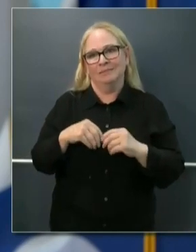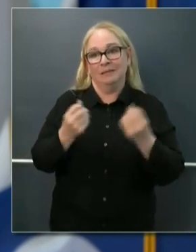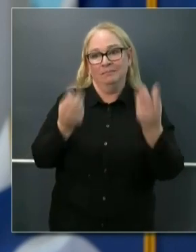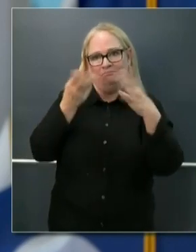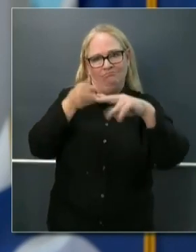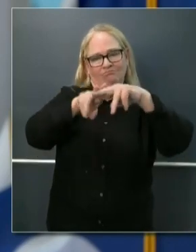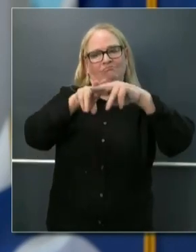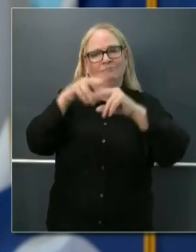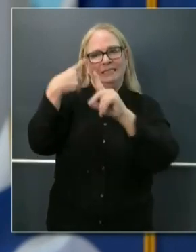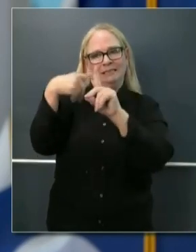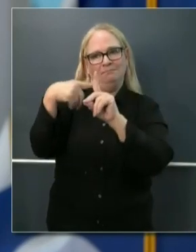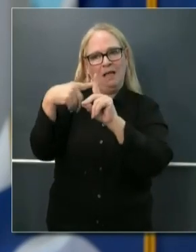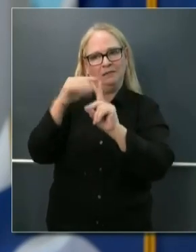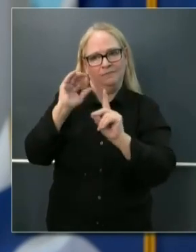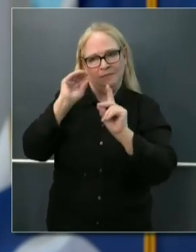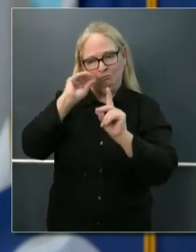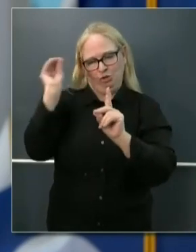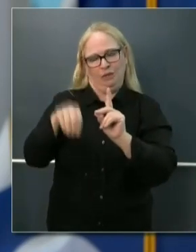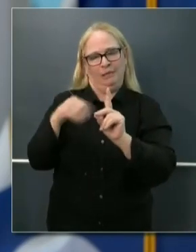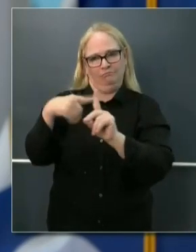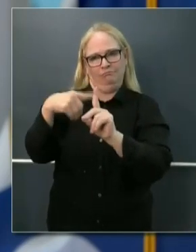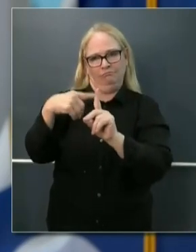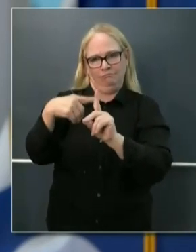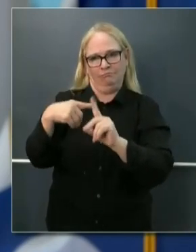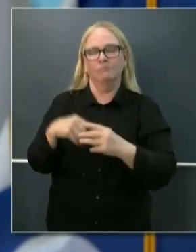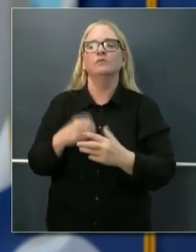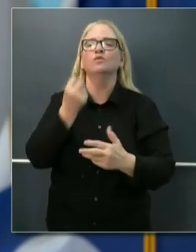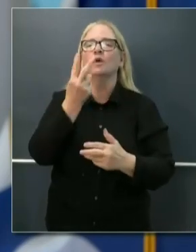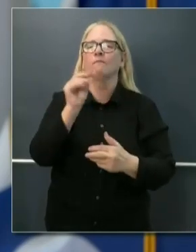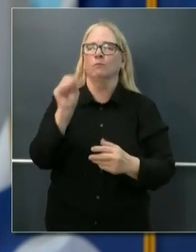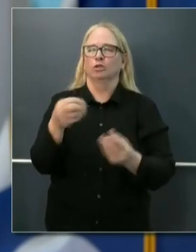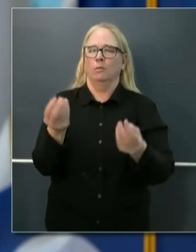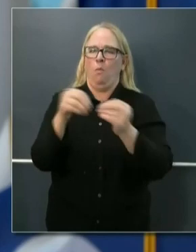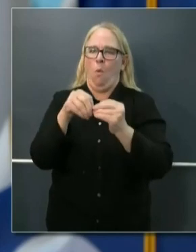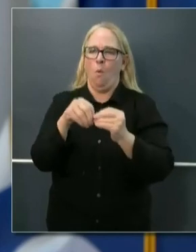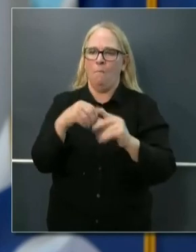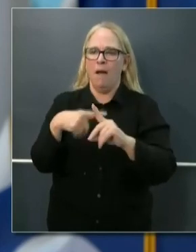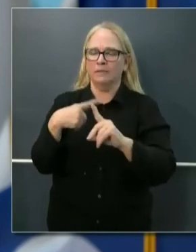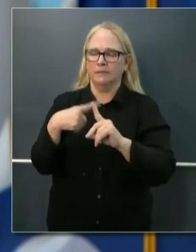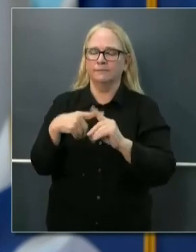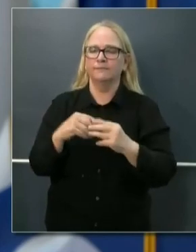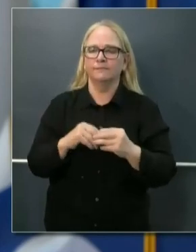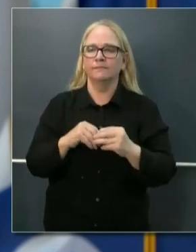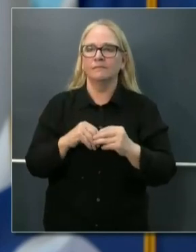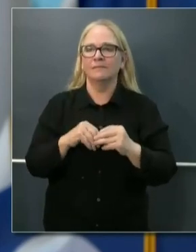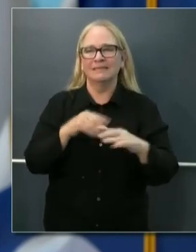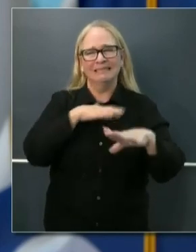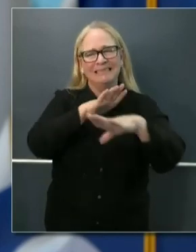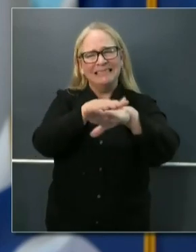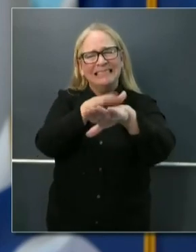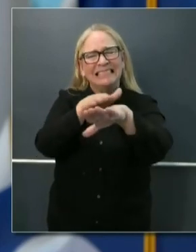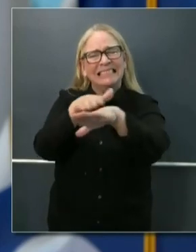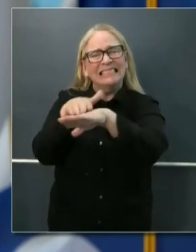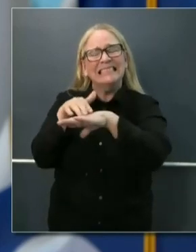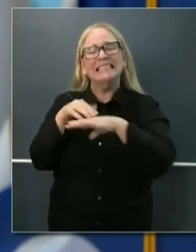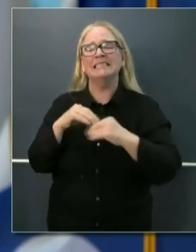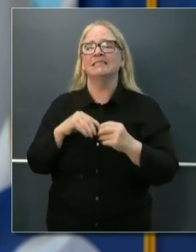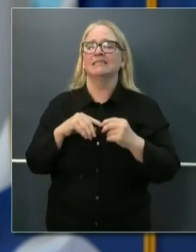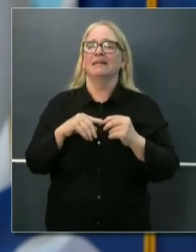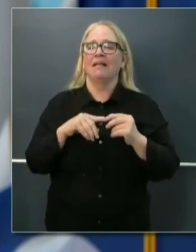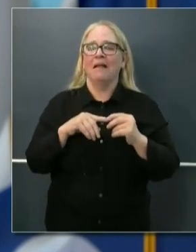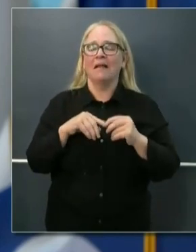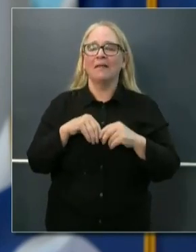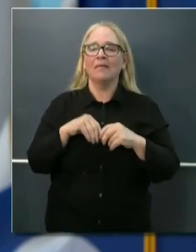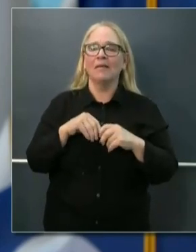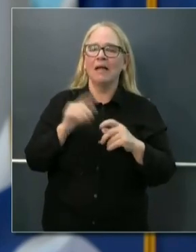for COVID-19. Again, those should be sobering and cautionary statistics as it relates to the desire that we all have